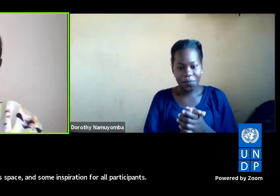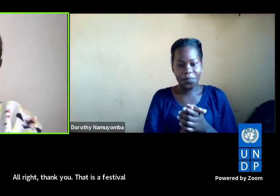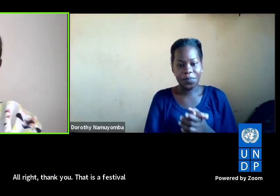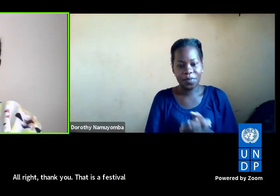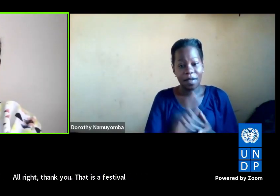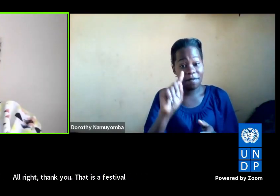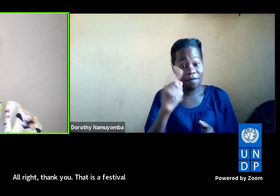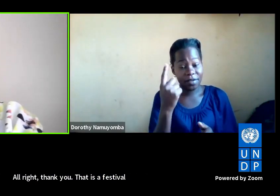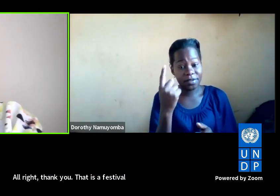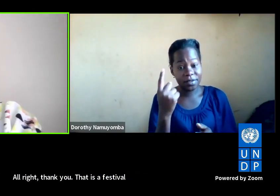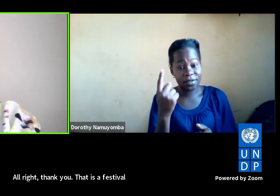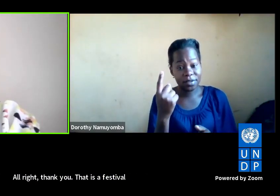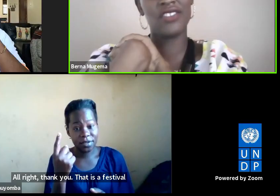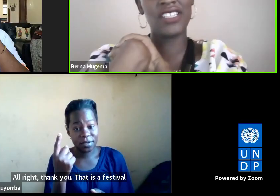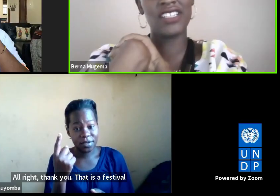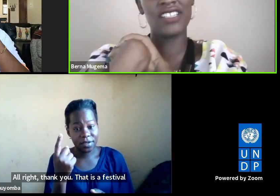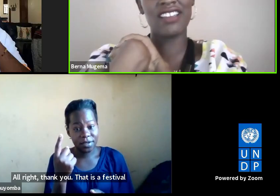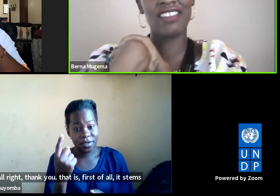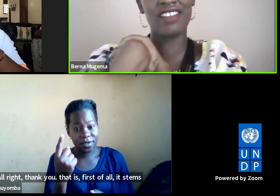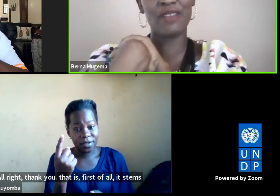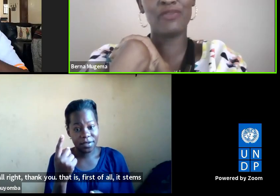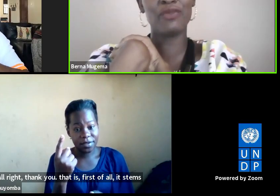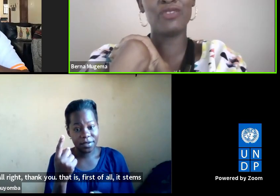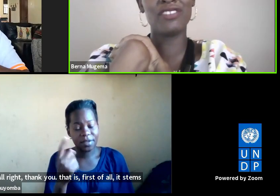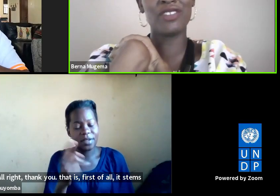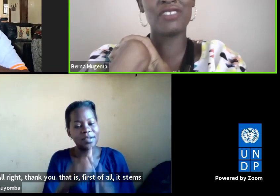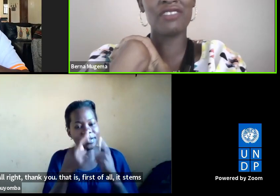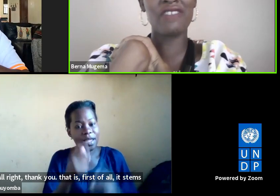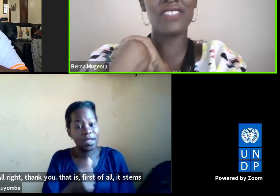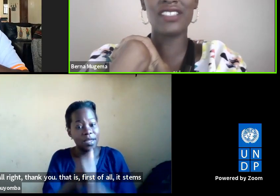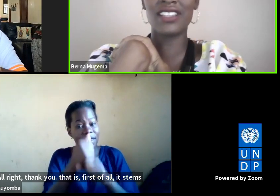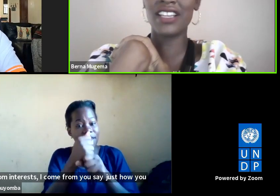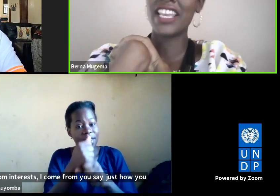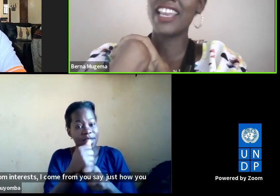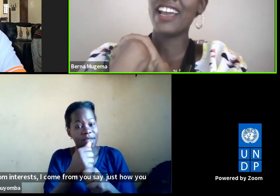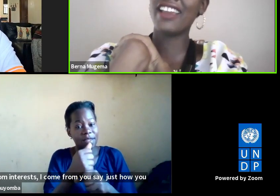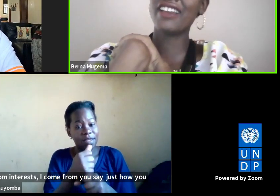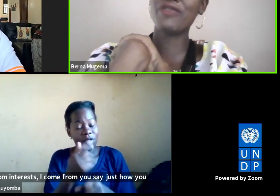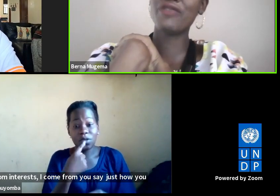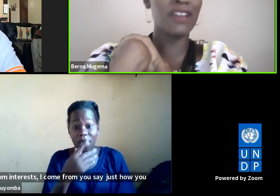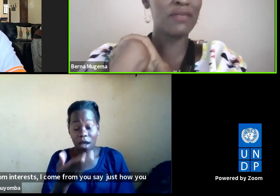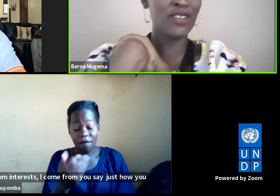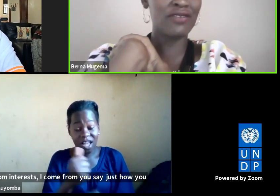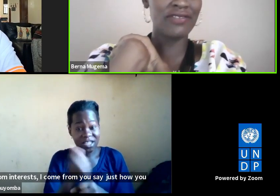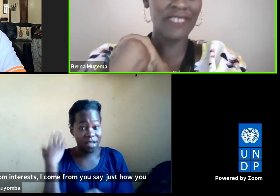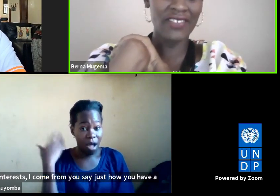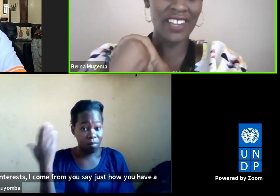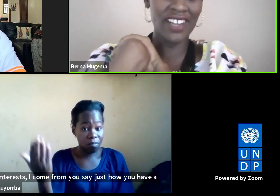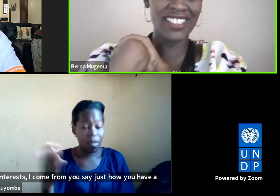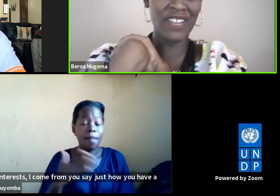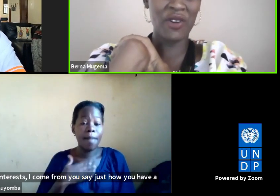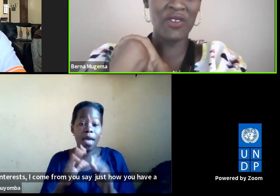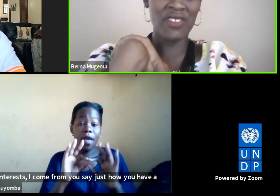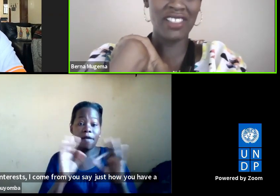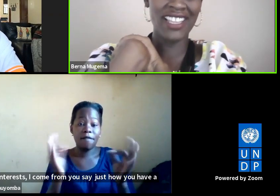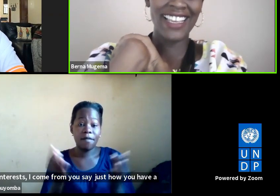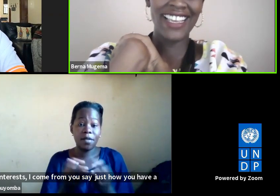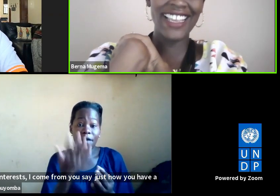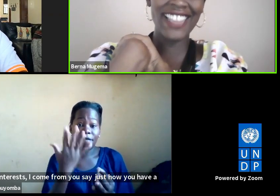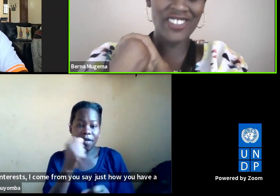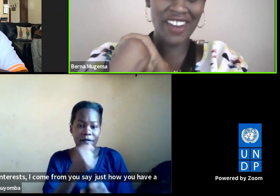all, it stems from interest. I come from, you said you have a sister. I come from a family of five girls and we're